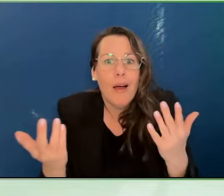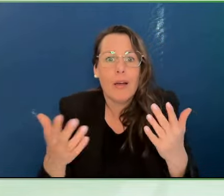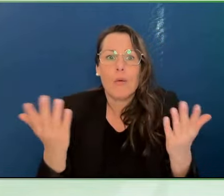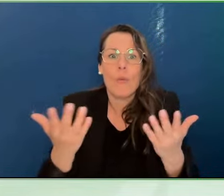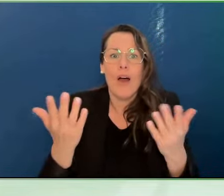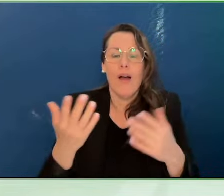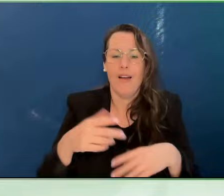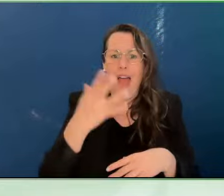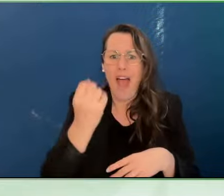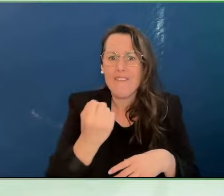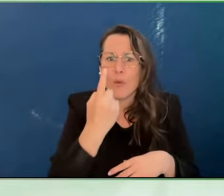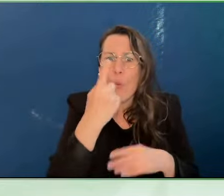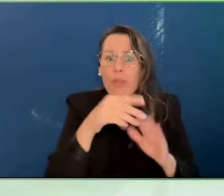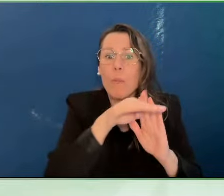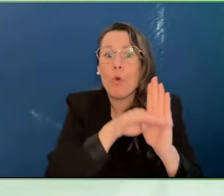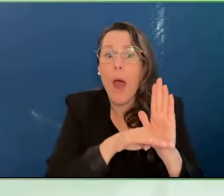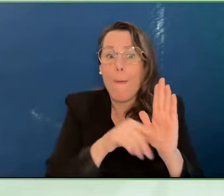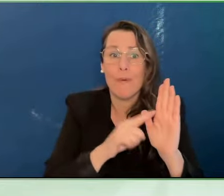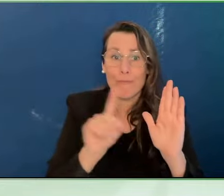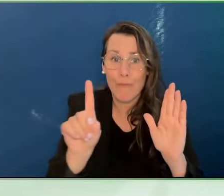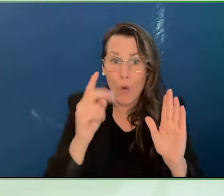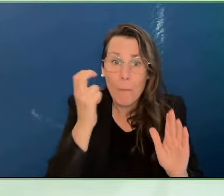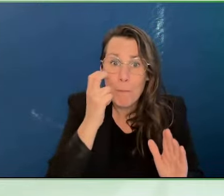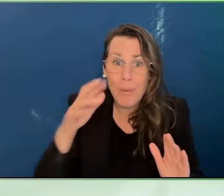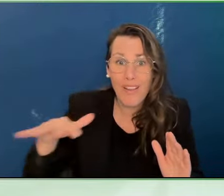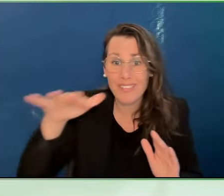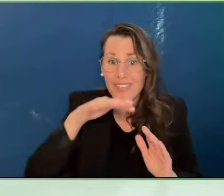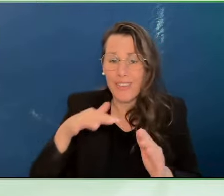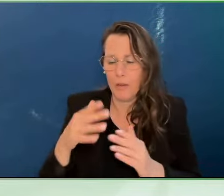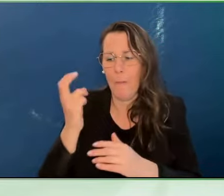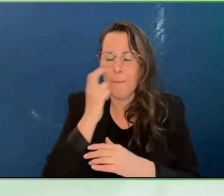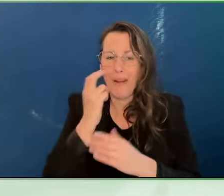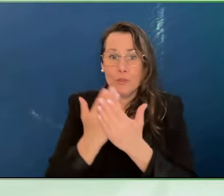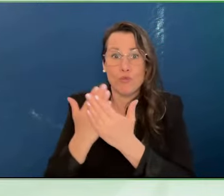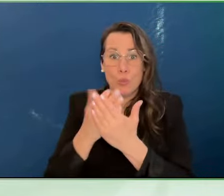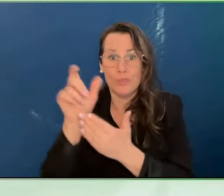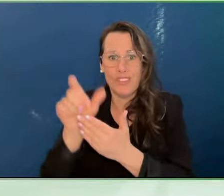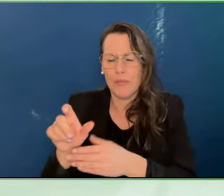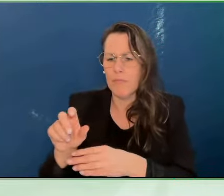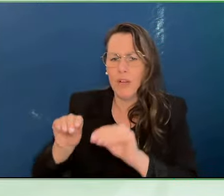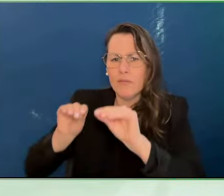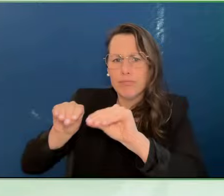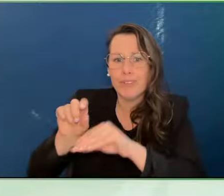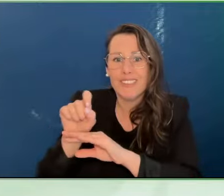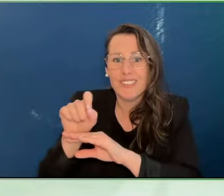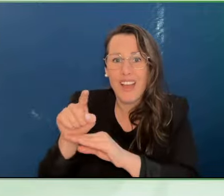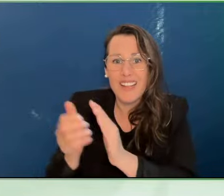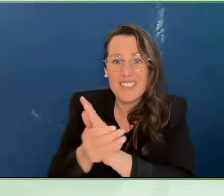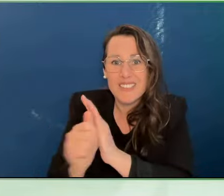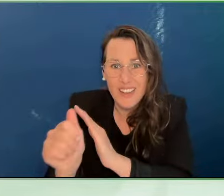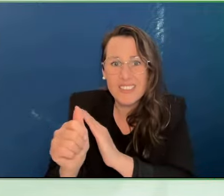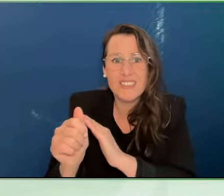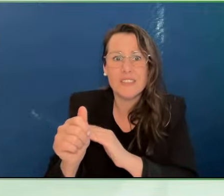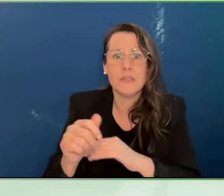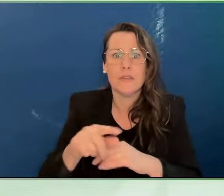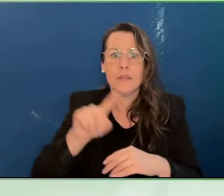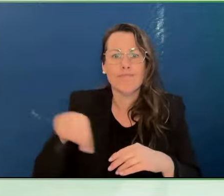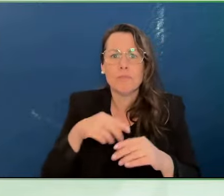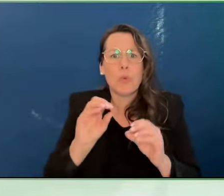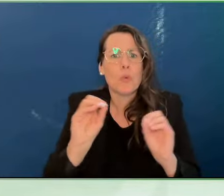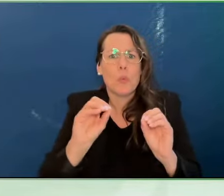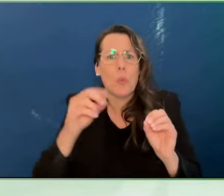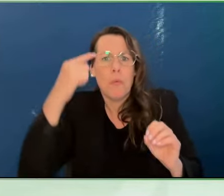my colleagues in Zero and other places to really kick off the Inclusive Africa Conference. So it really started as an